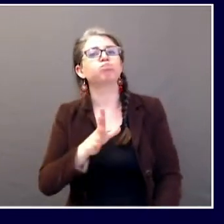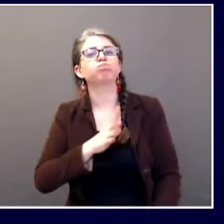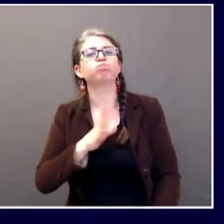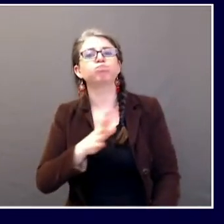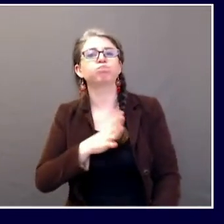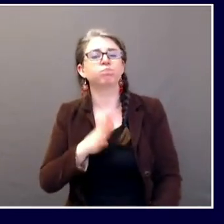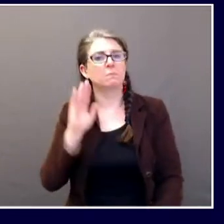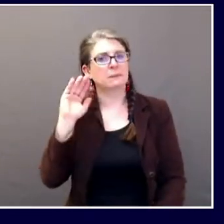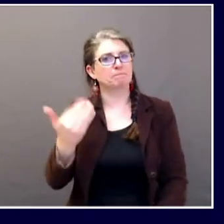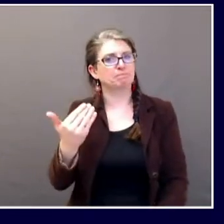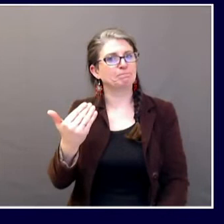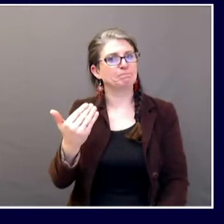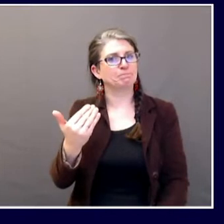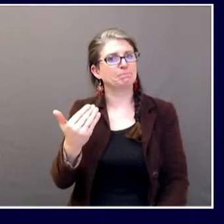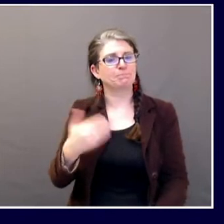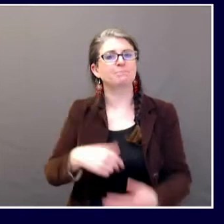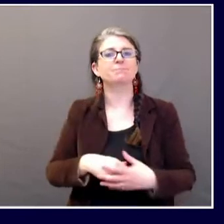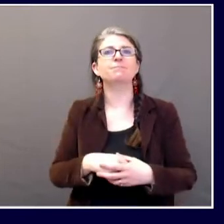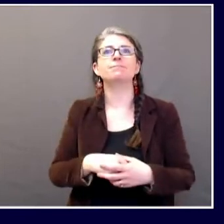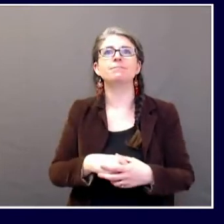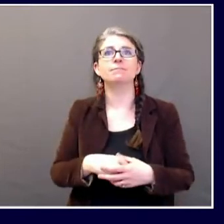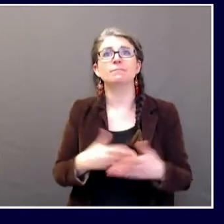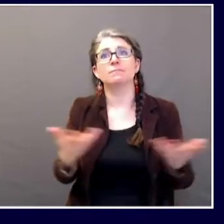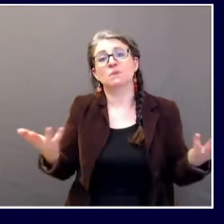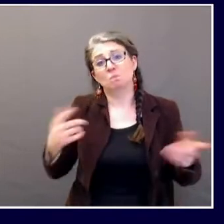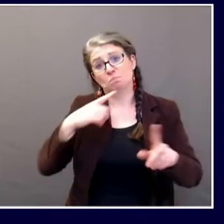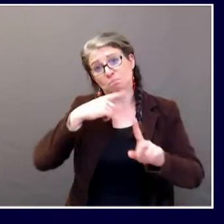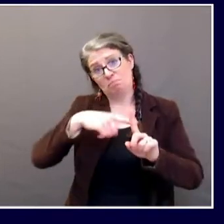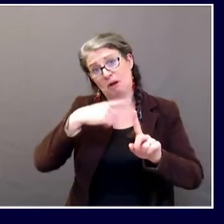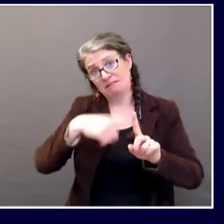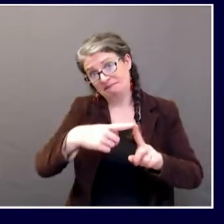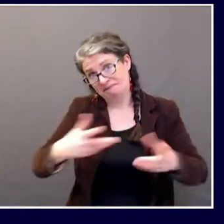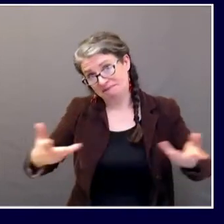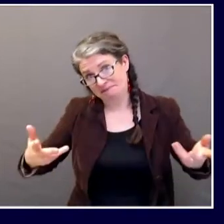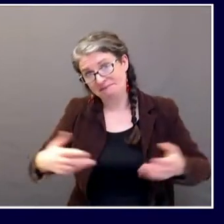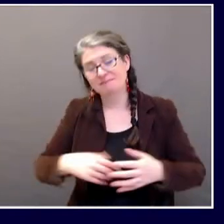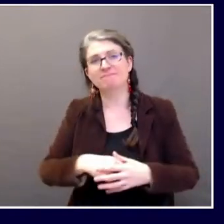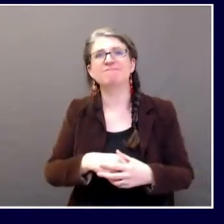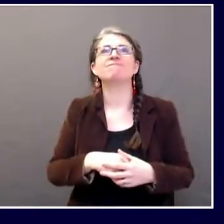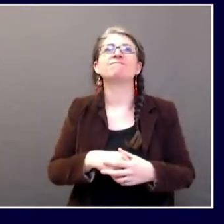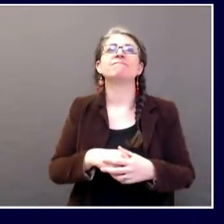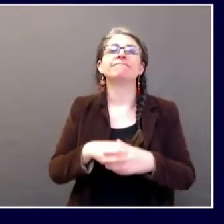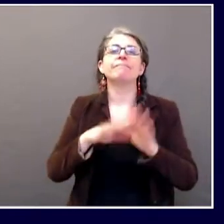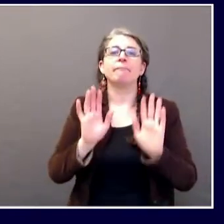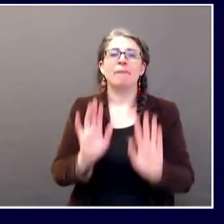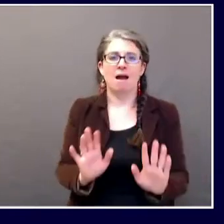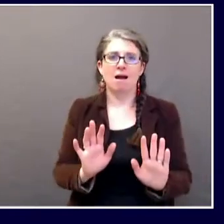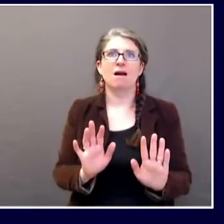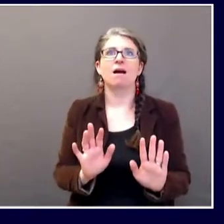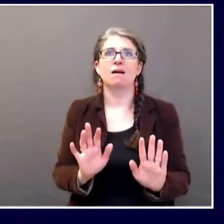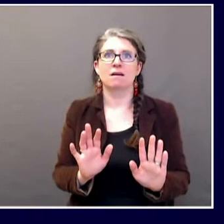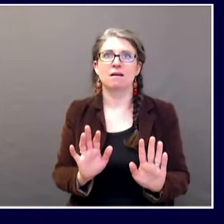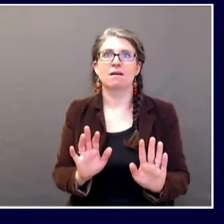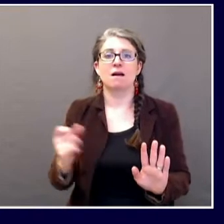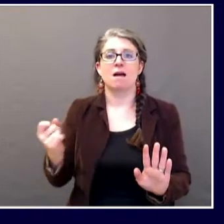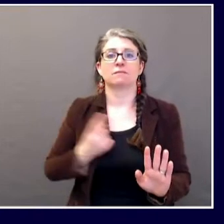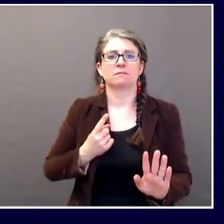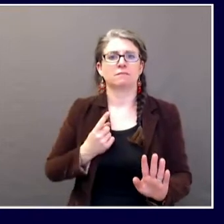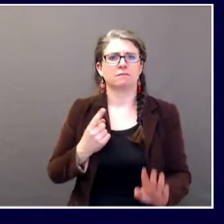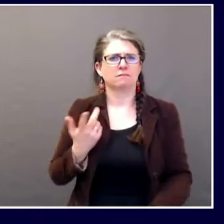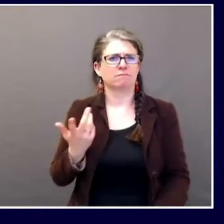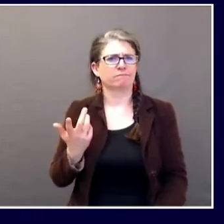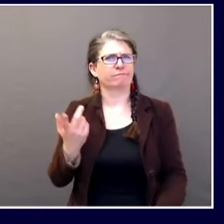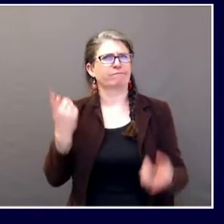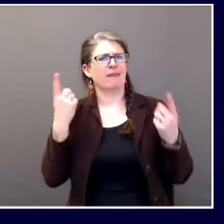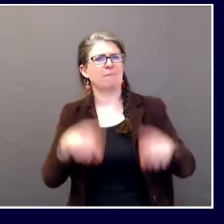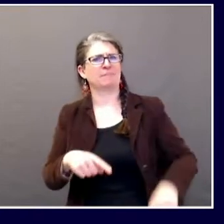sign. I don't have a granular sense, though, of what accounts for the differences in Maine relative to other states. The only